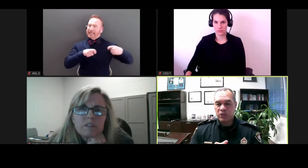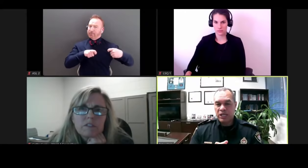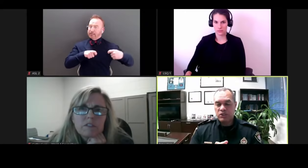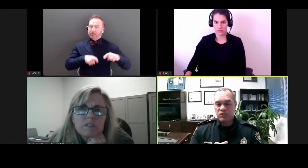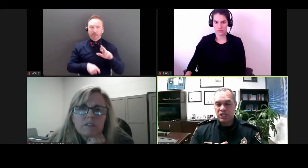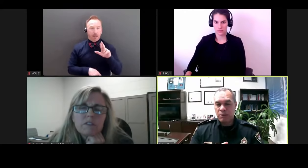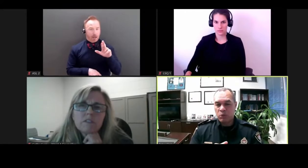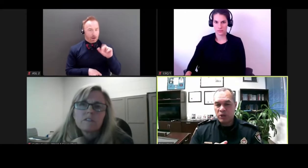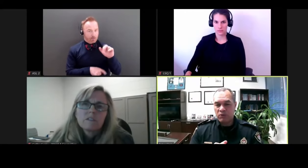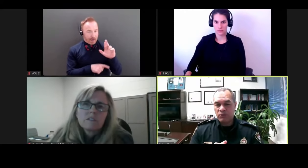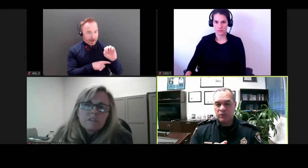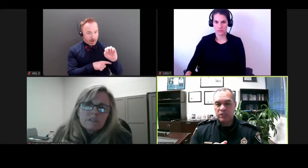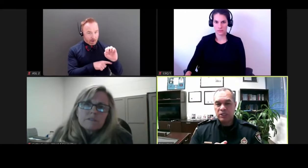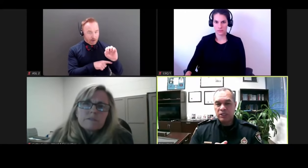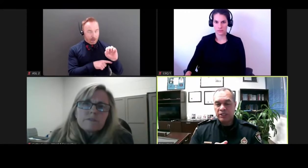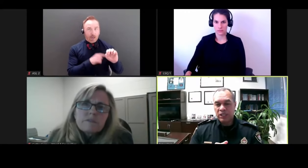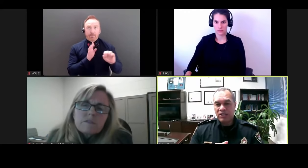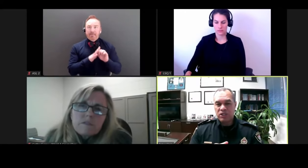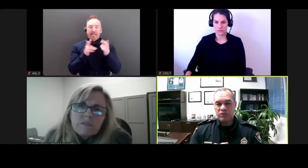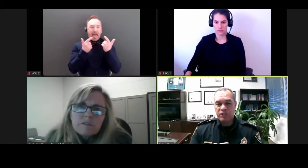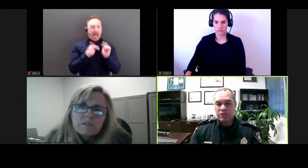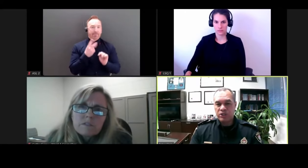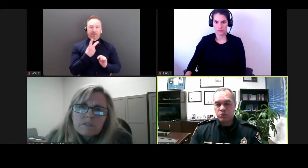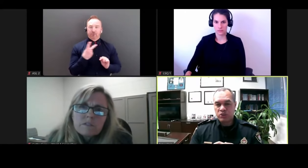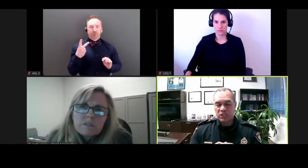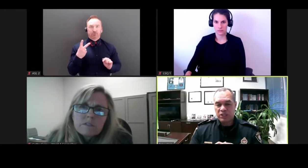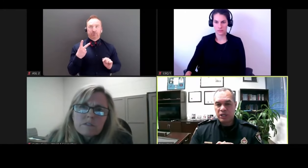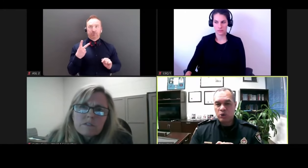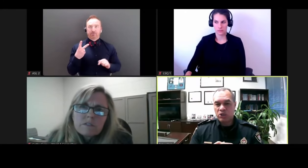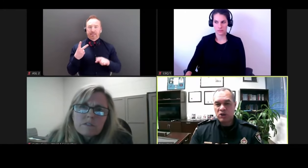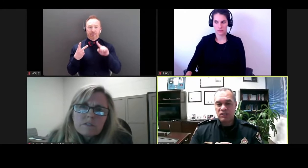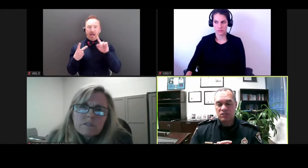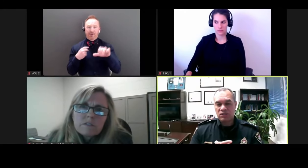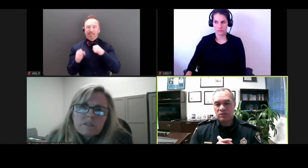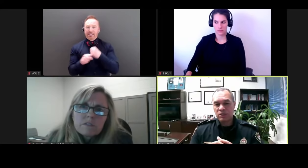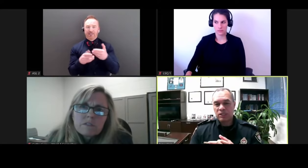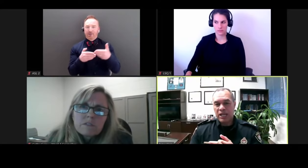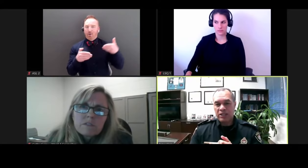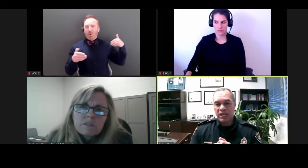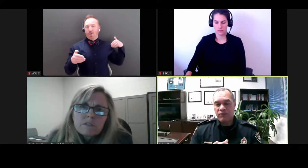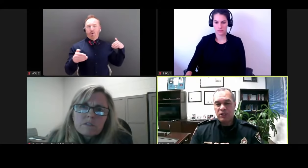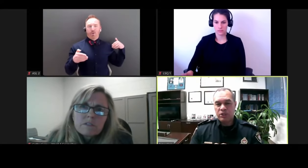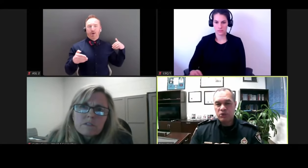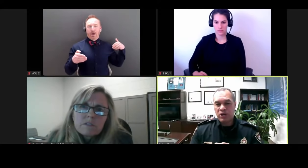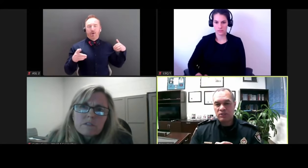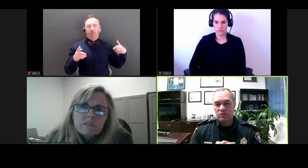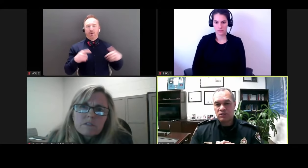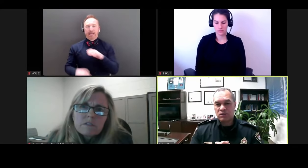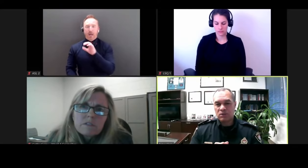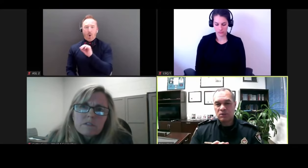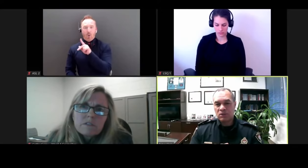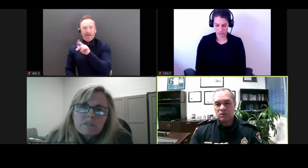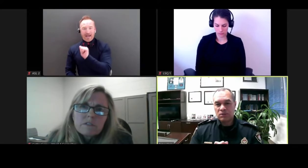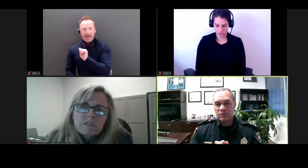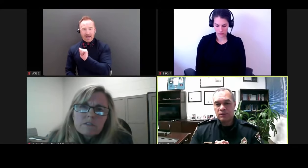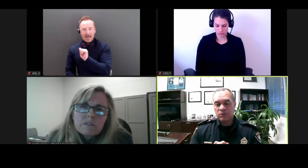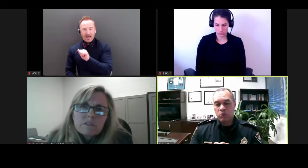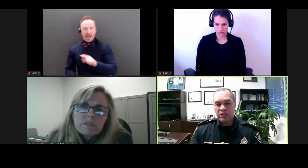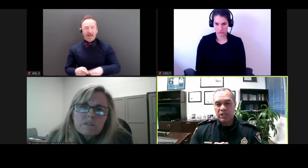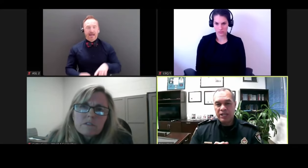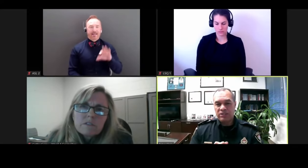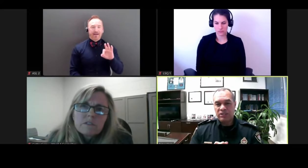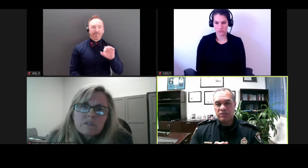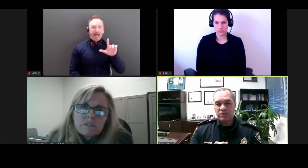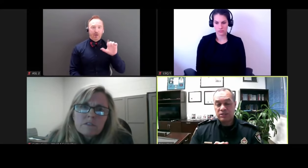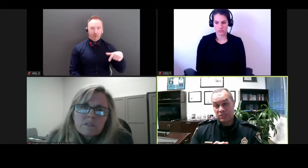two occasions that I'm aware of in the last 100 years was in the OCA crisis and in the FLQ crisis, one